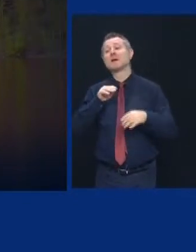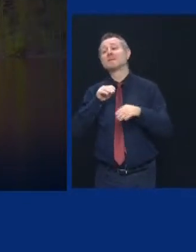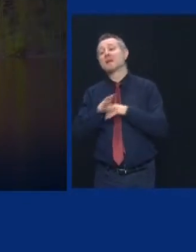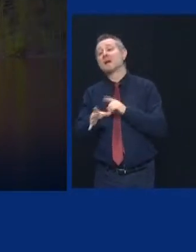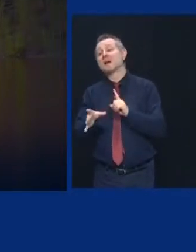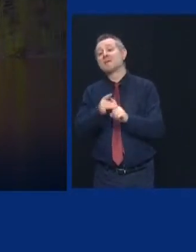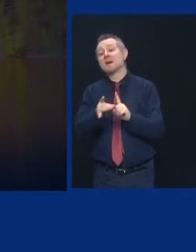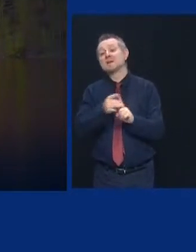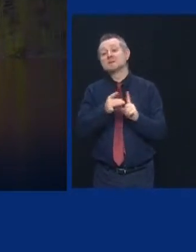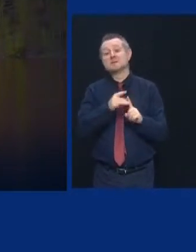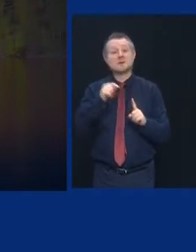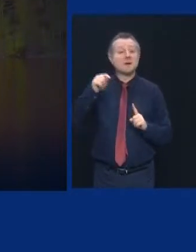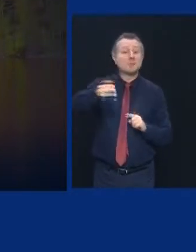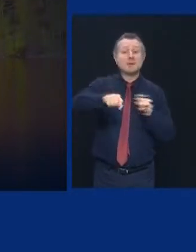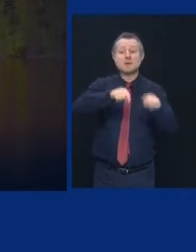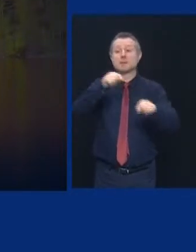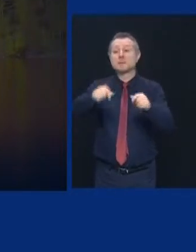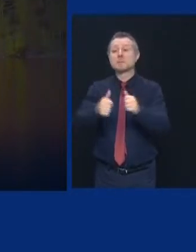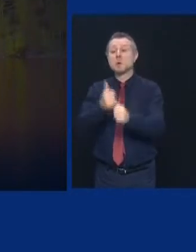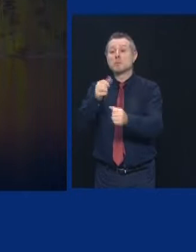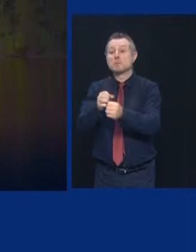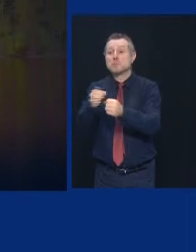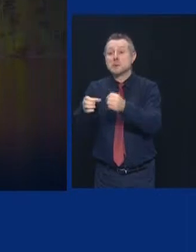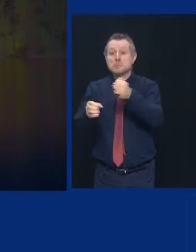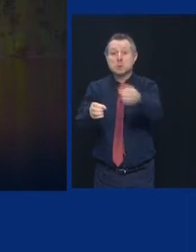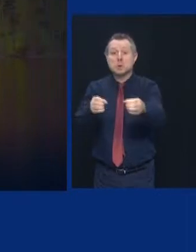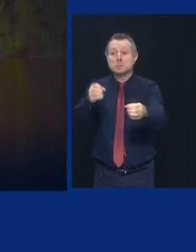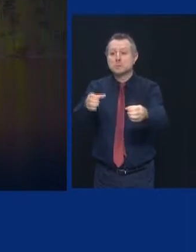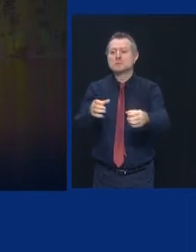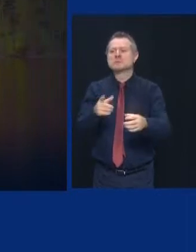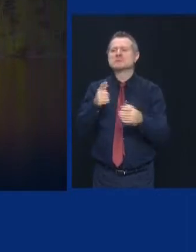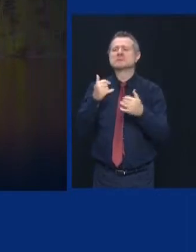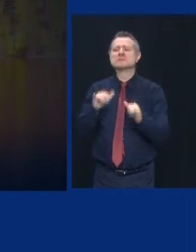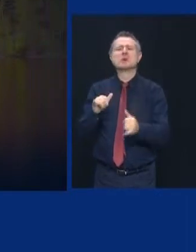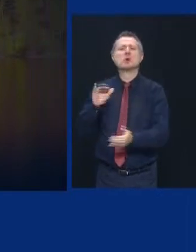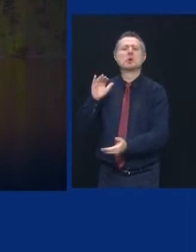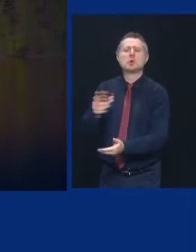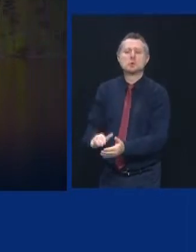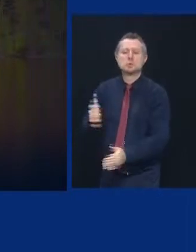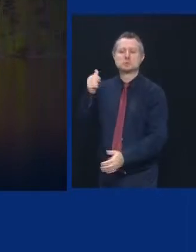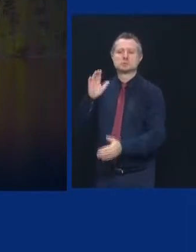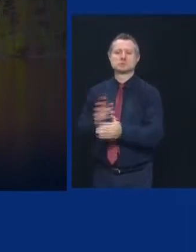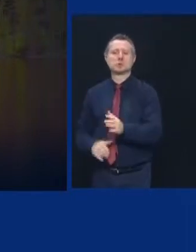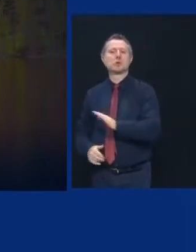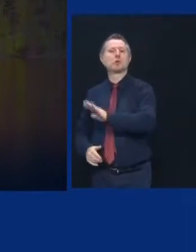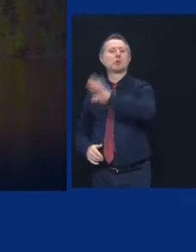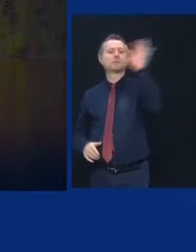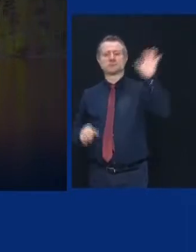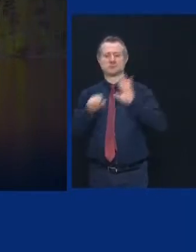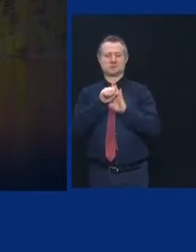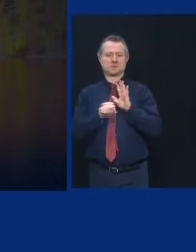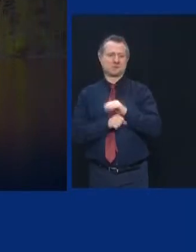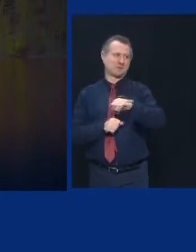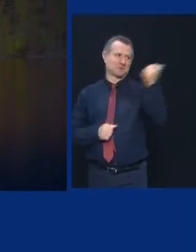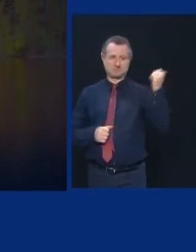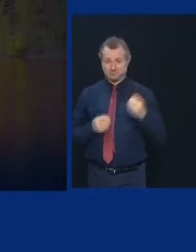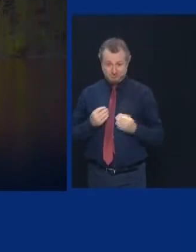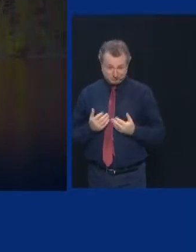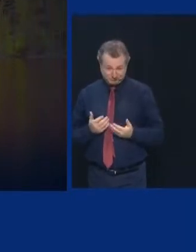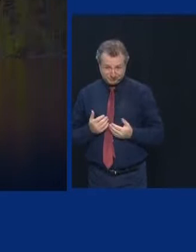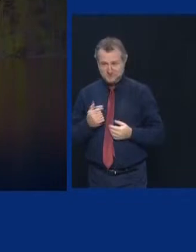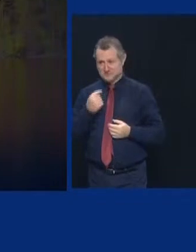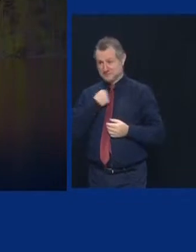microclusters is lower than the infection rate of most states, right? We talk about 4 or 5%